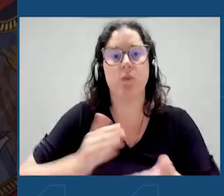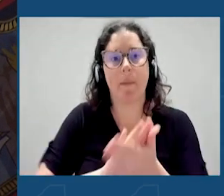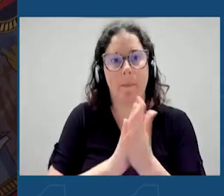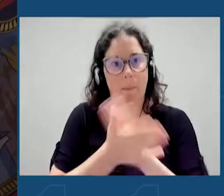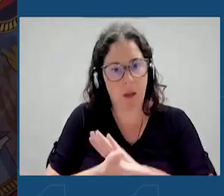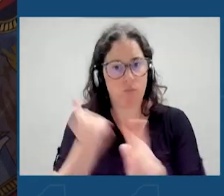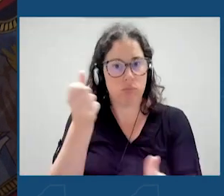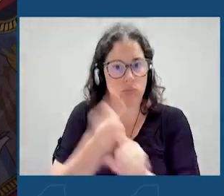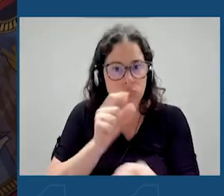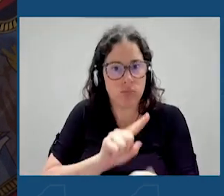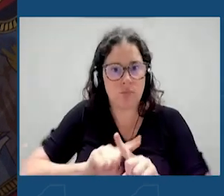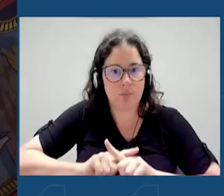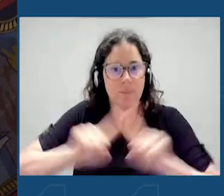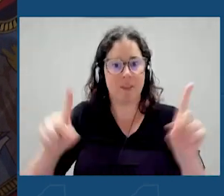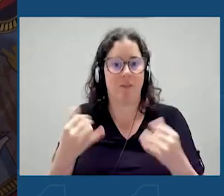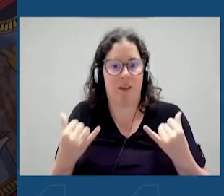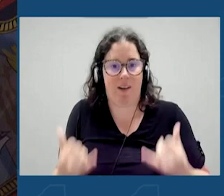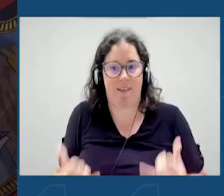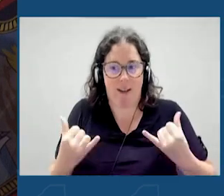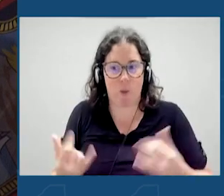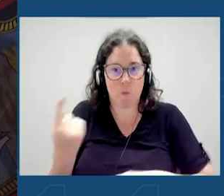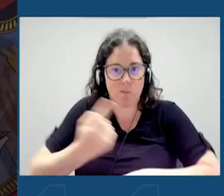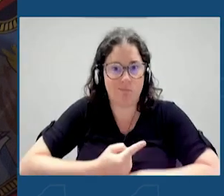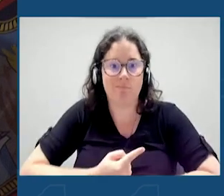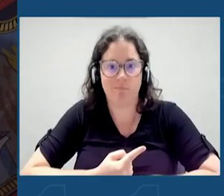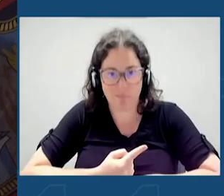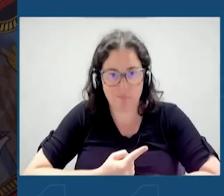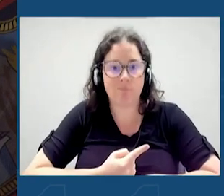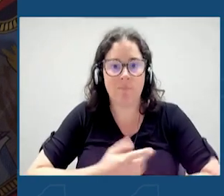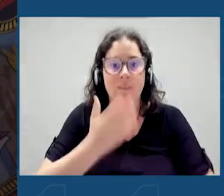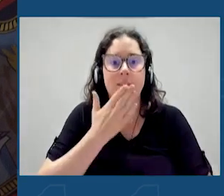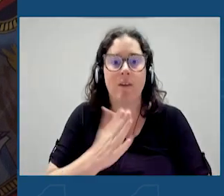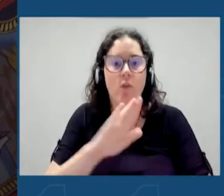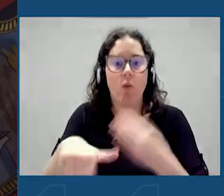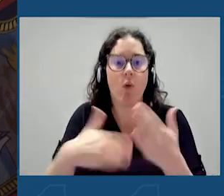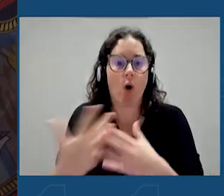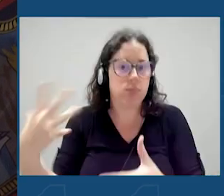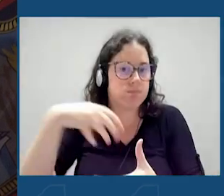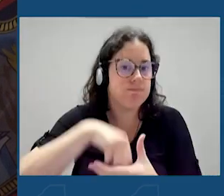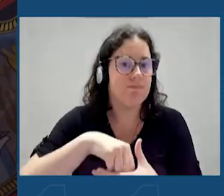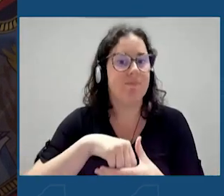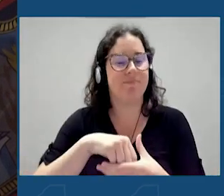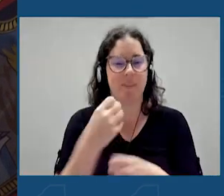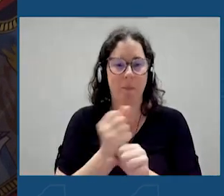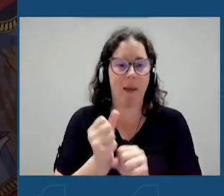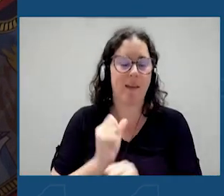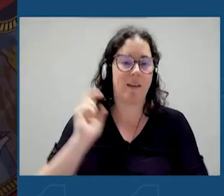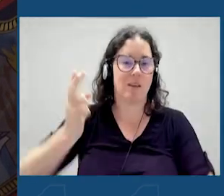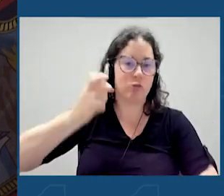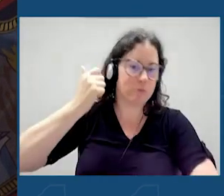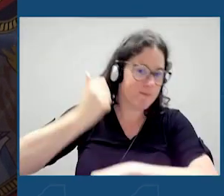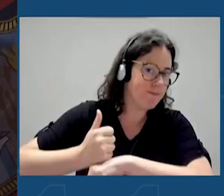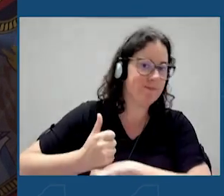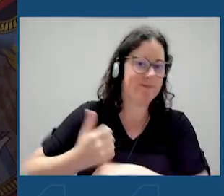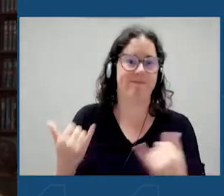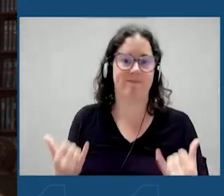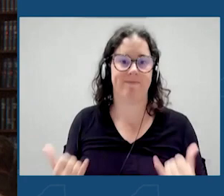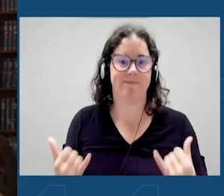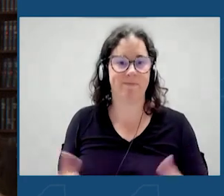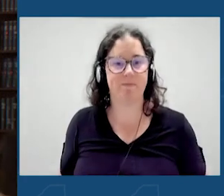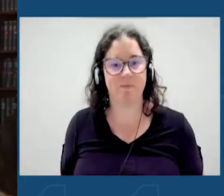difference right here, right now, New Yorkers. This is what we're doing, and thank you all for being part of making history right here in New York.